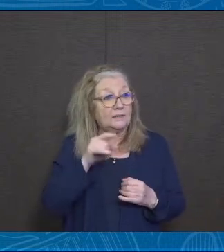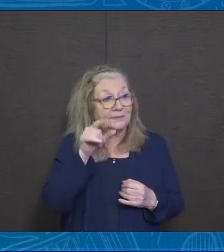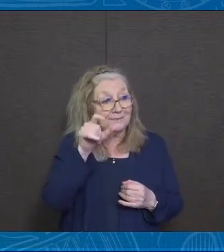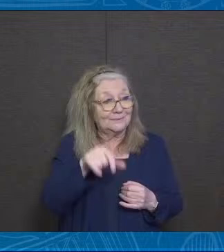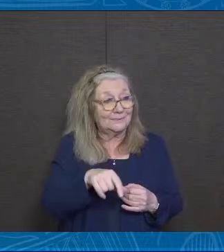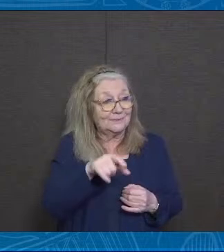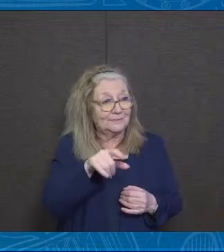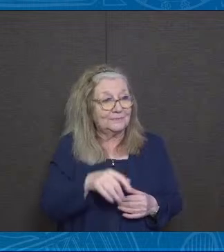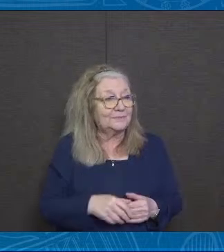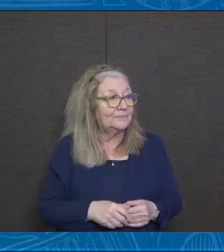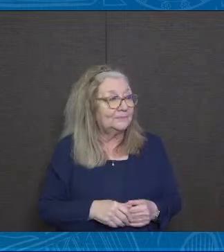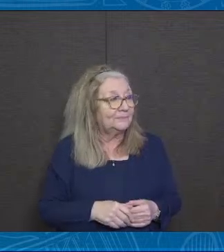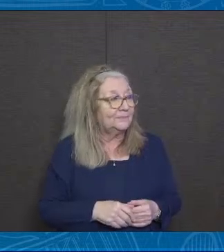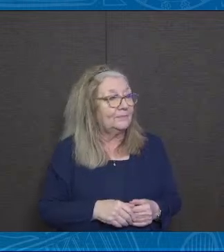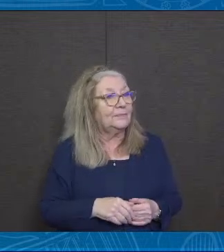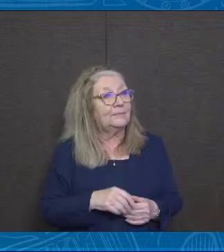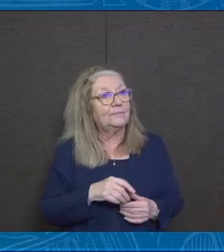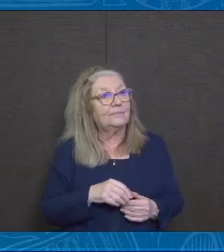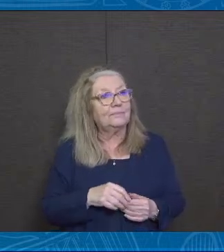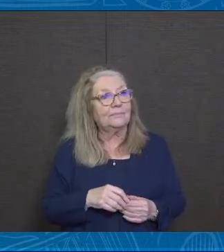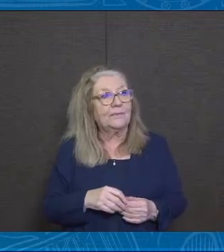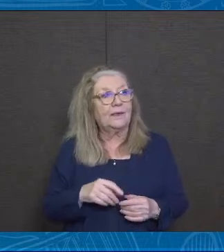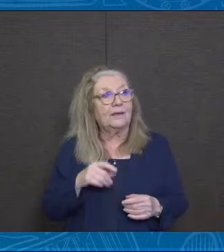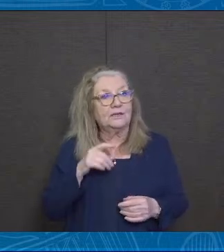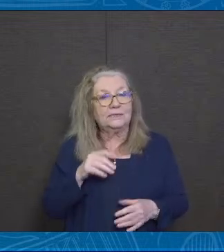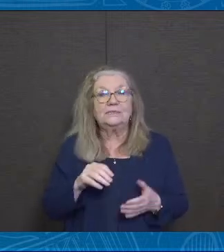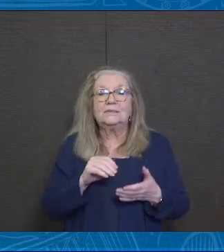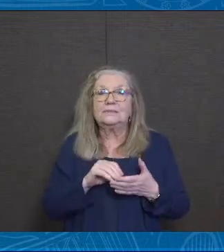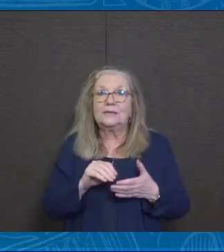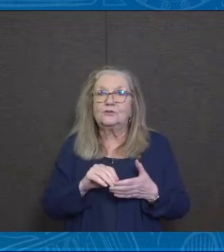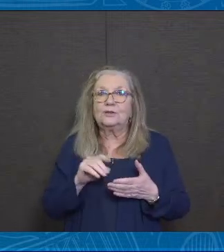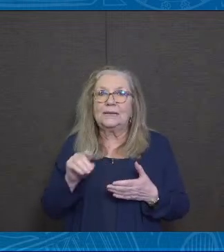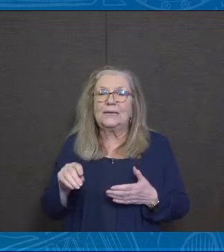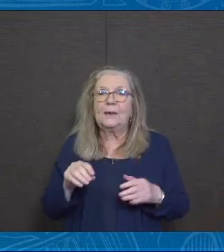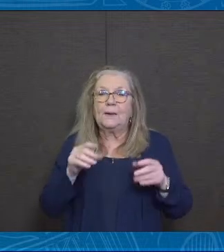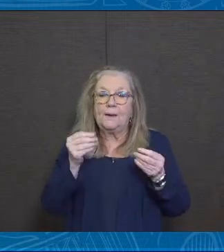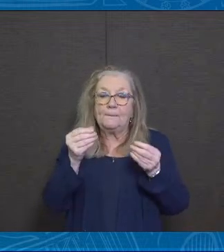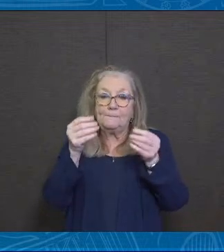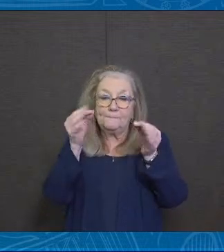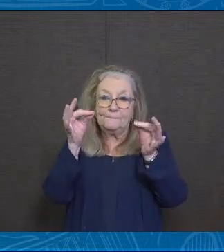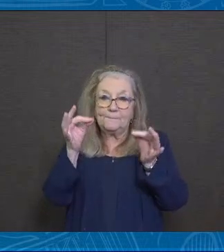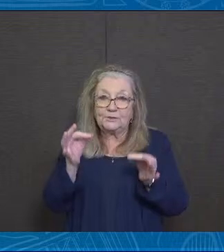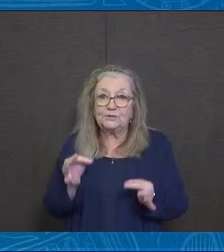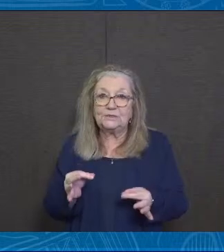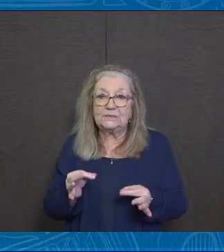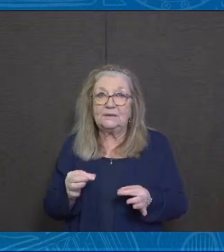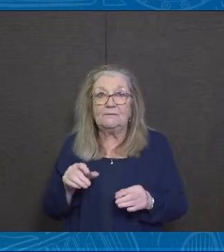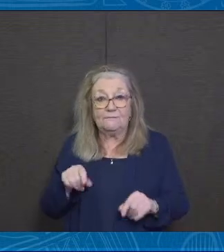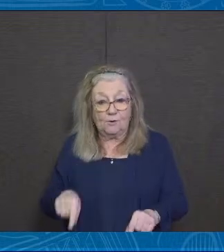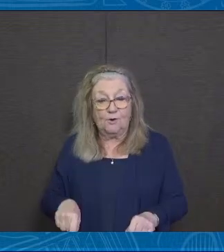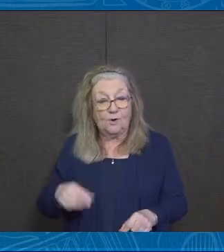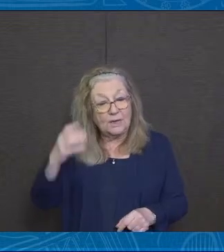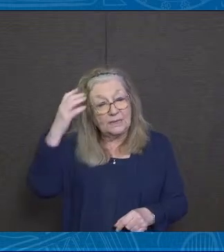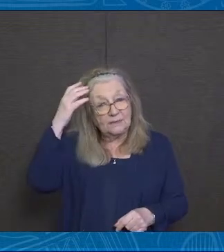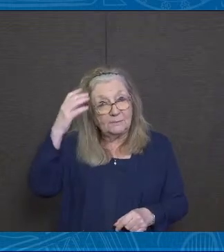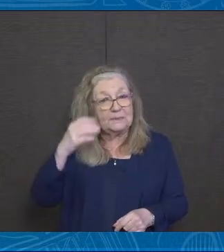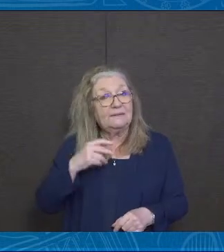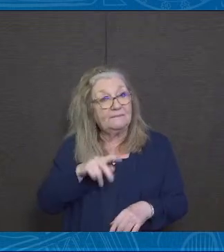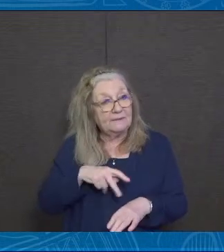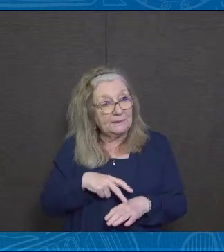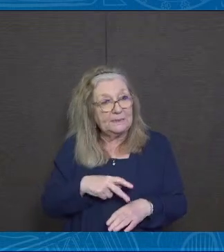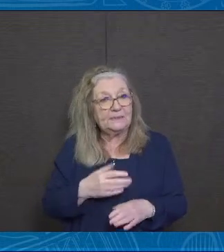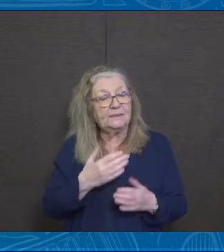Amina Pangandaman, Secretary, Department of Budget and Management for the Government of the Philippines. Thank you for being with